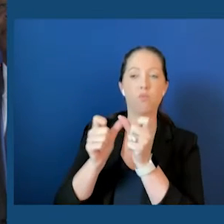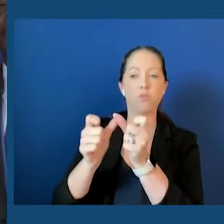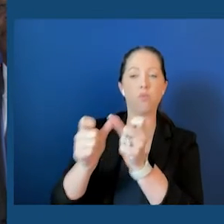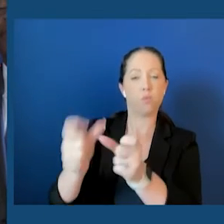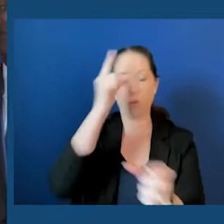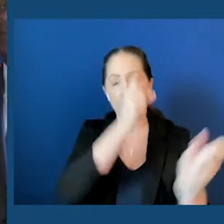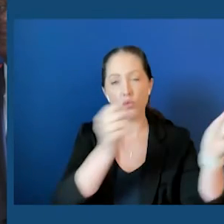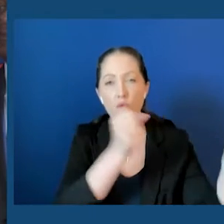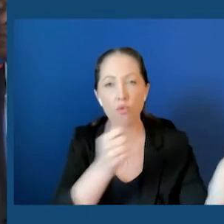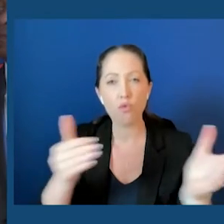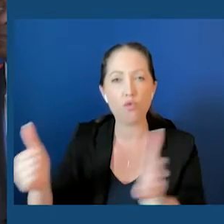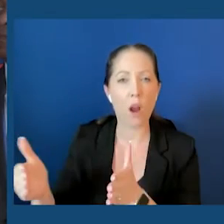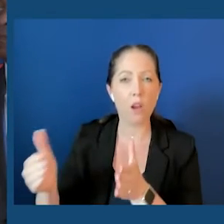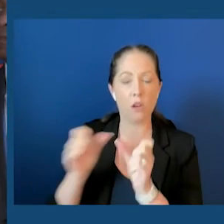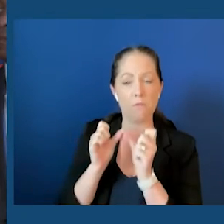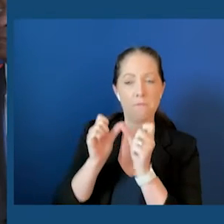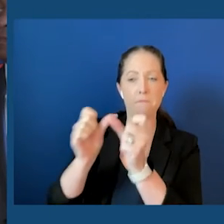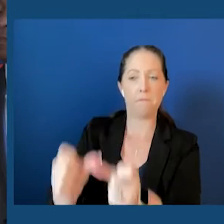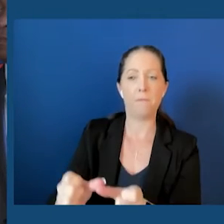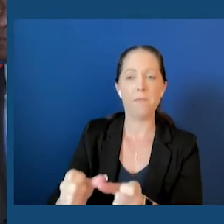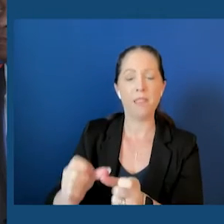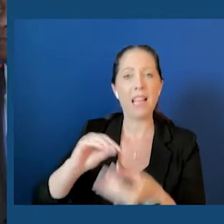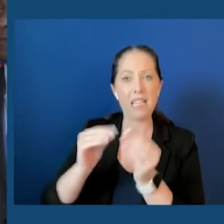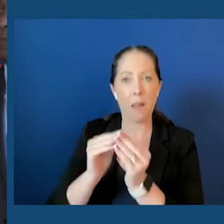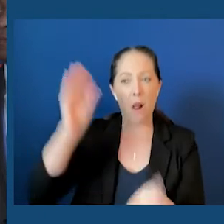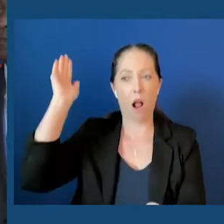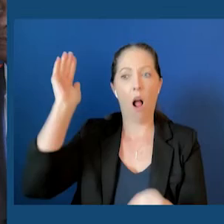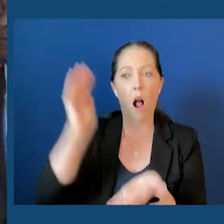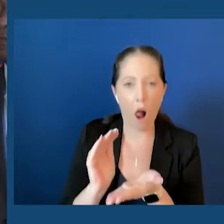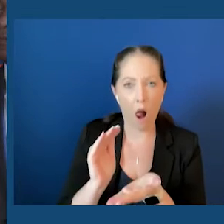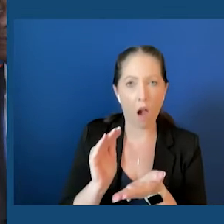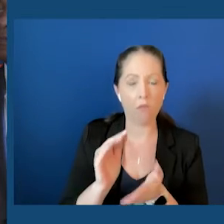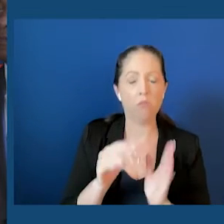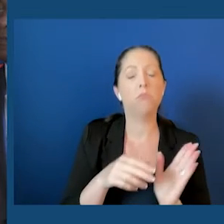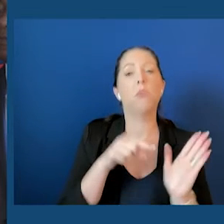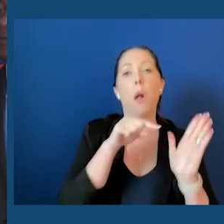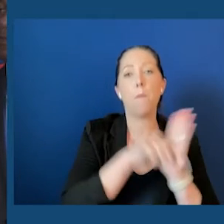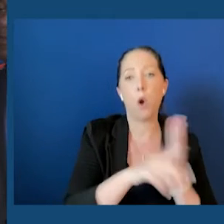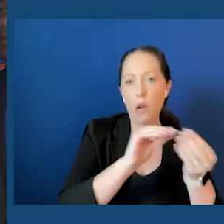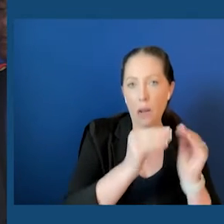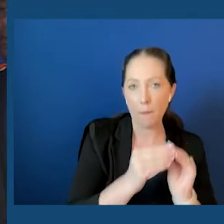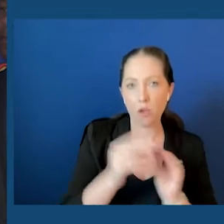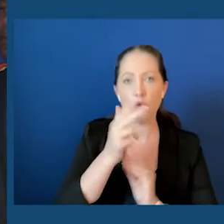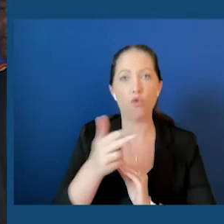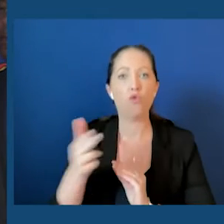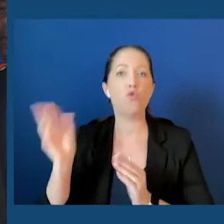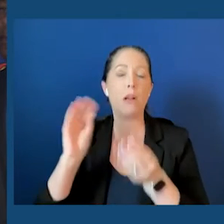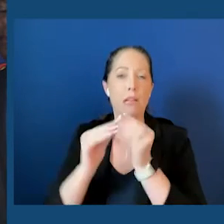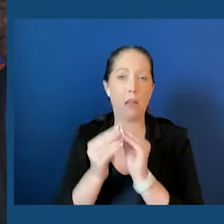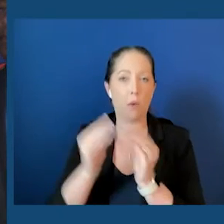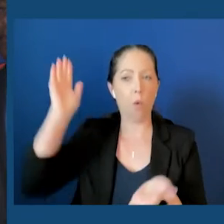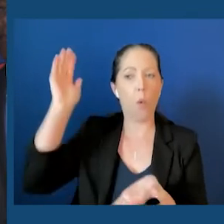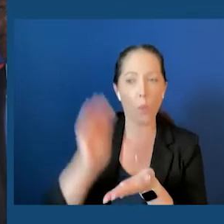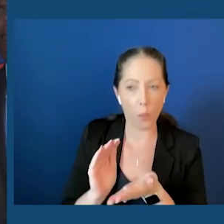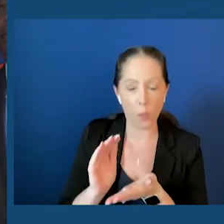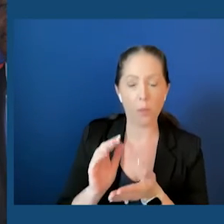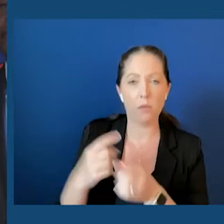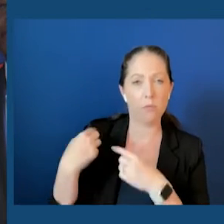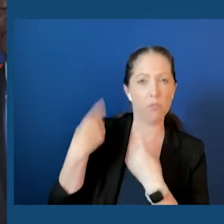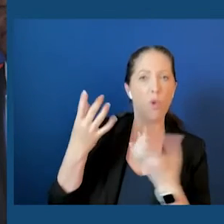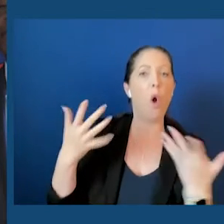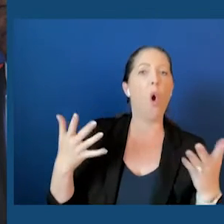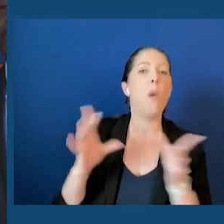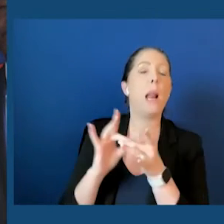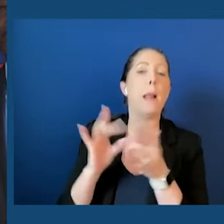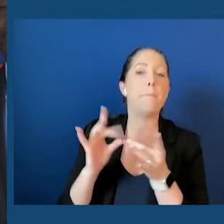to continue to lower those numbers, both the murder numbers and the shooting numbers, not just to the current historic lows that I mentioned, but to continue to bring it